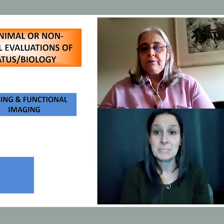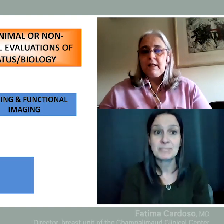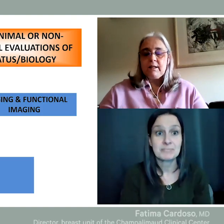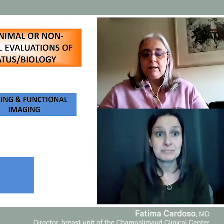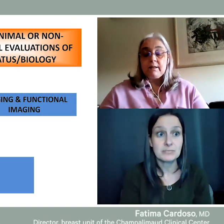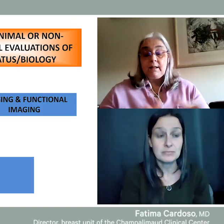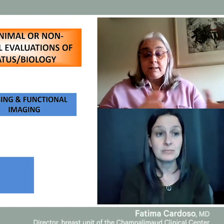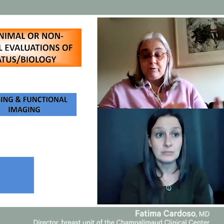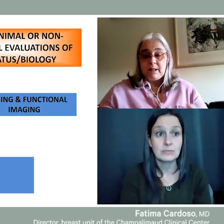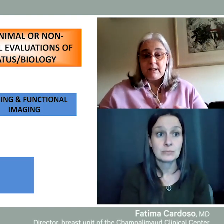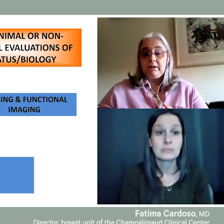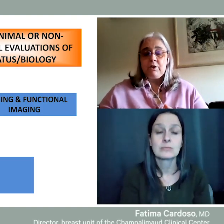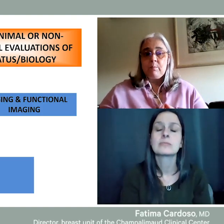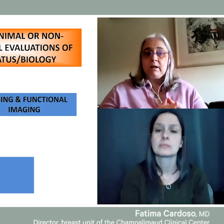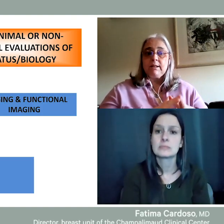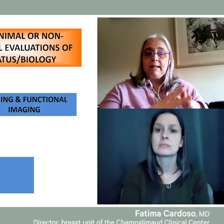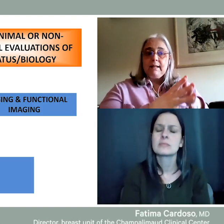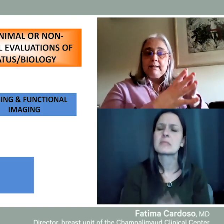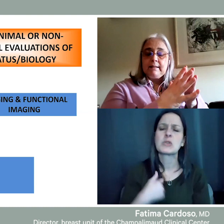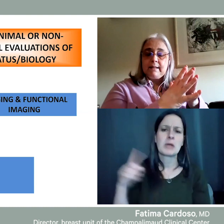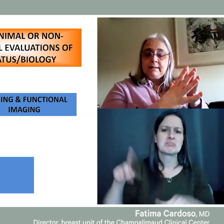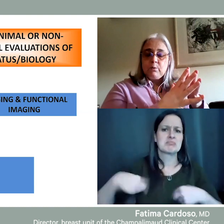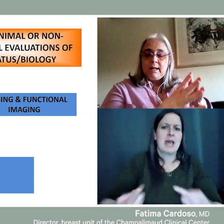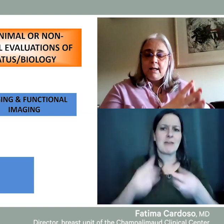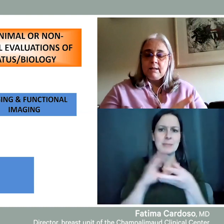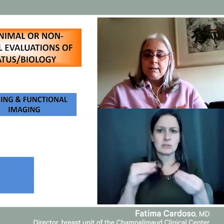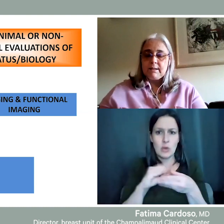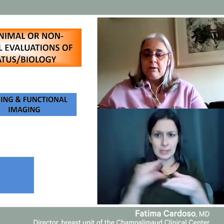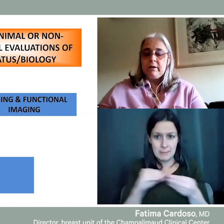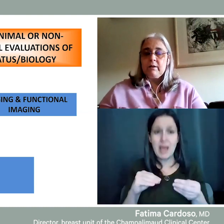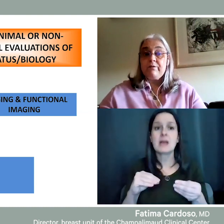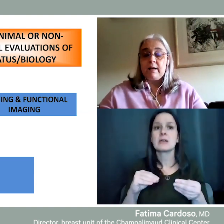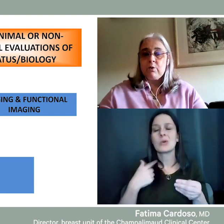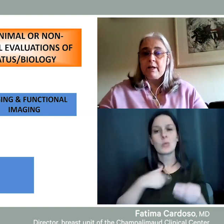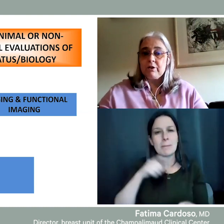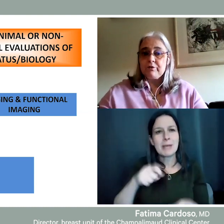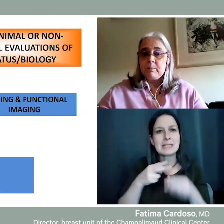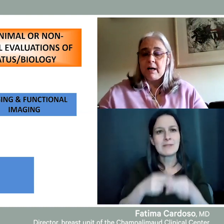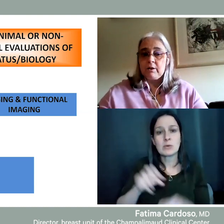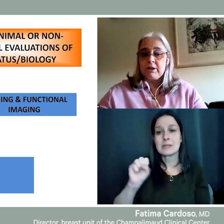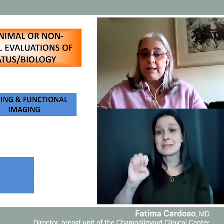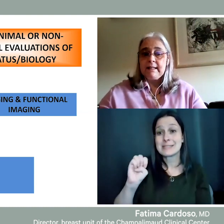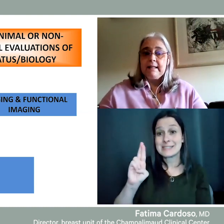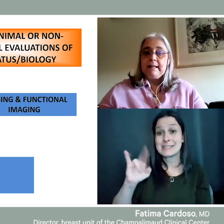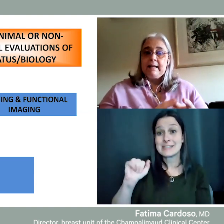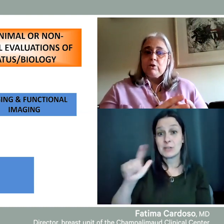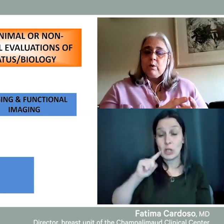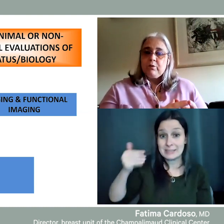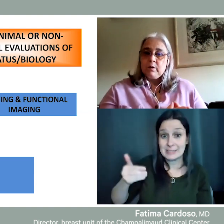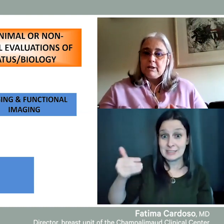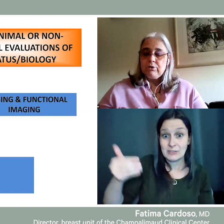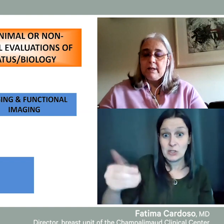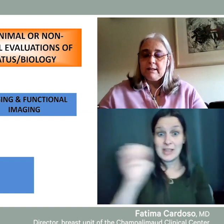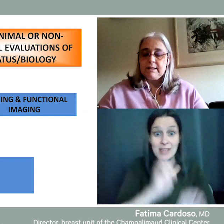One of the things I've been telling you about is that we need a serial evaluation of the biology, and